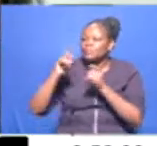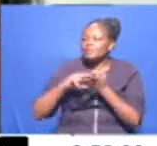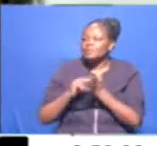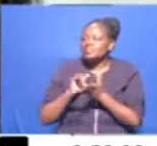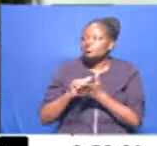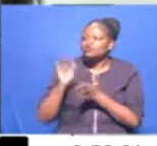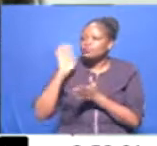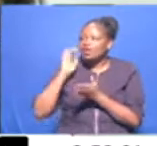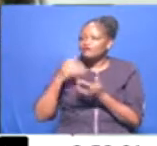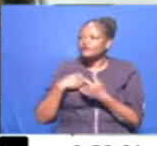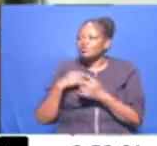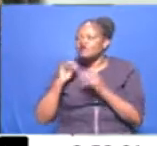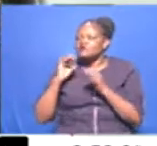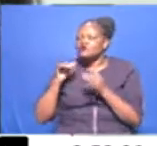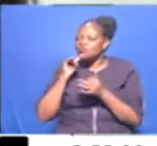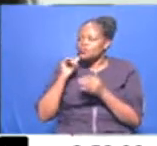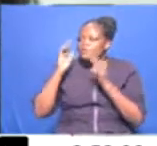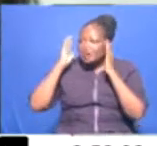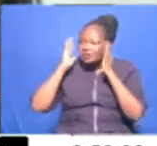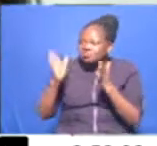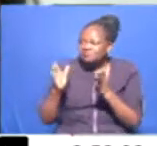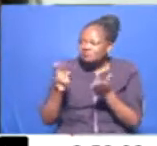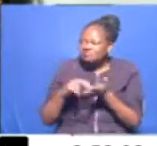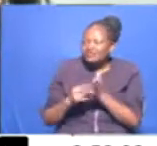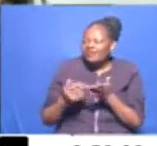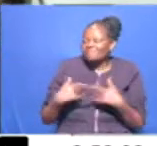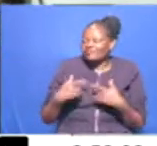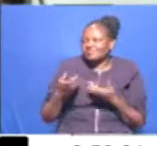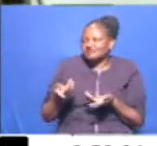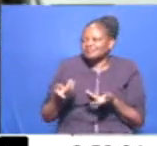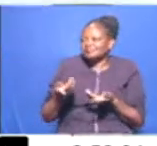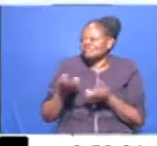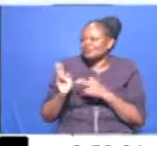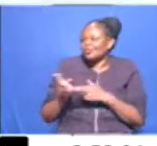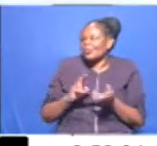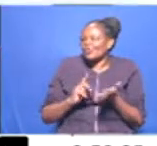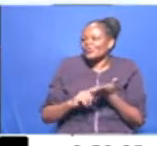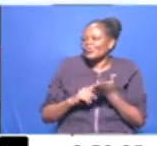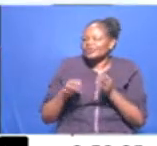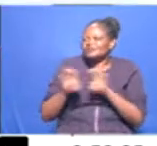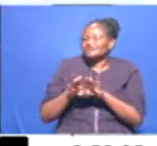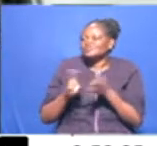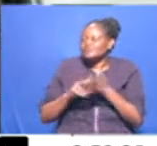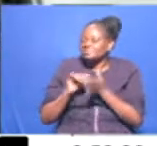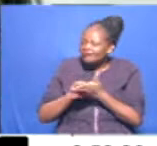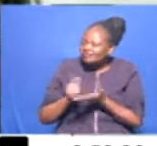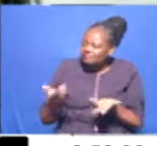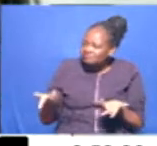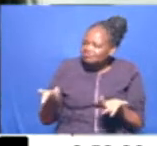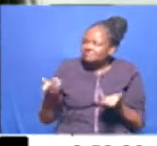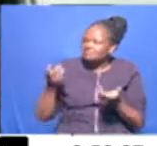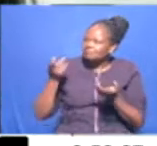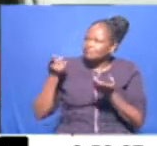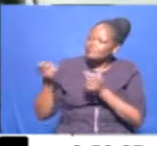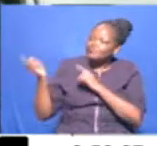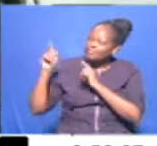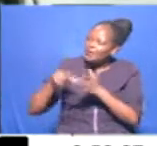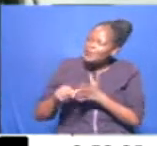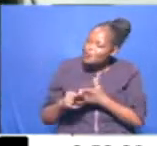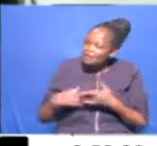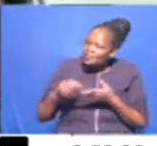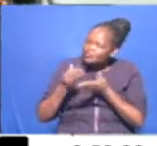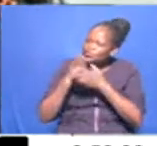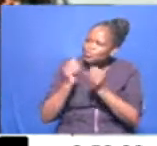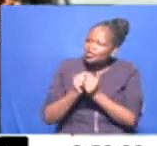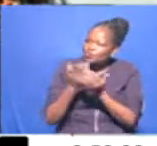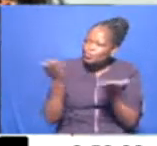Yes. Now, if you do not pay attention, we'll just have this as a monologue and we will close. So it means if I come and there's a problem I need to share with